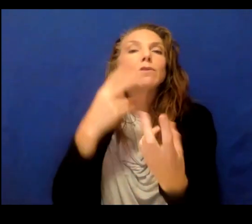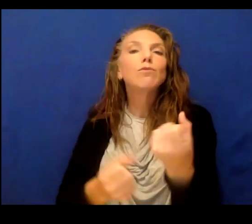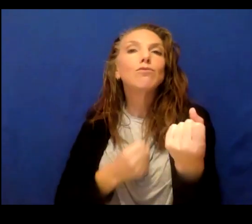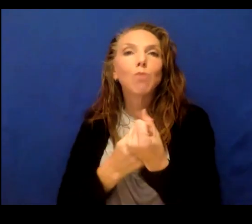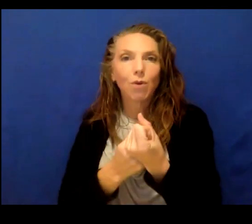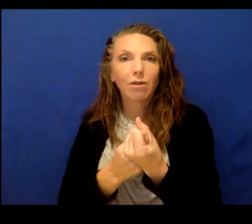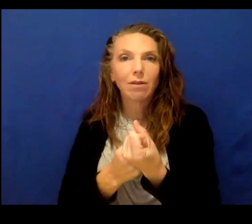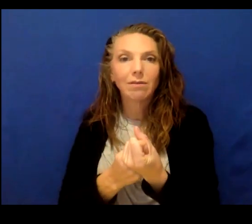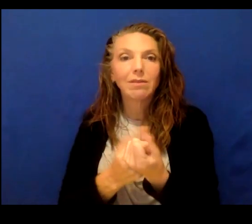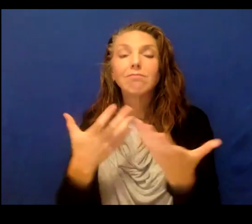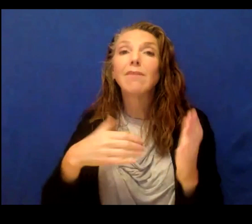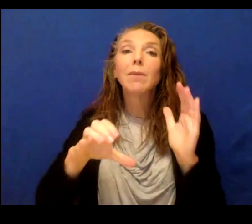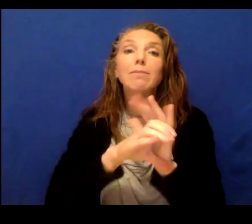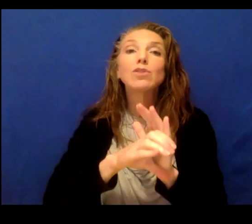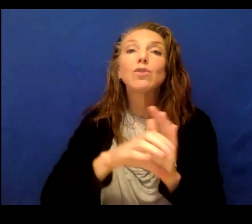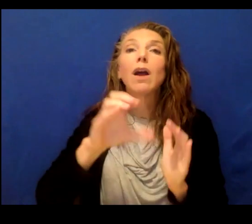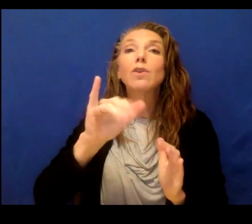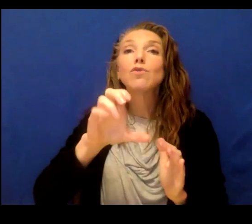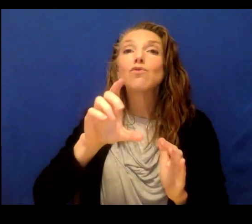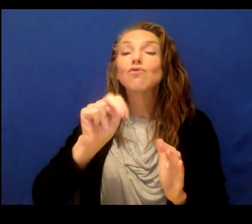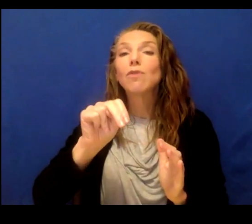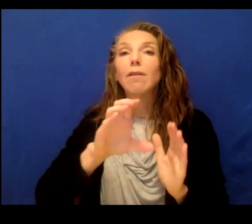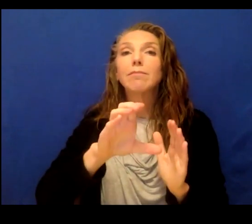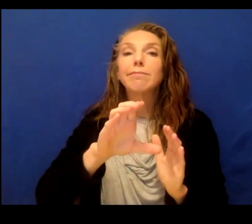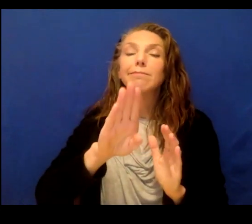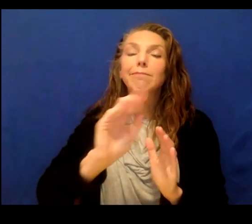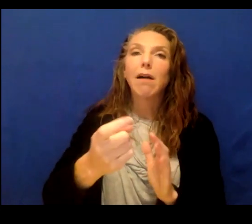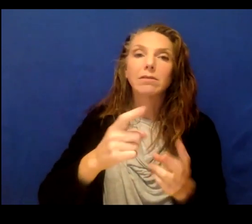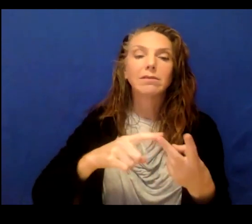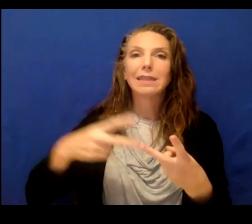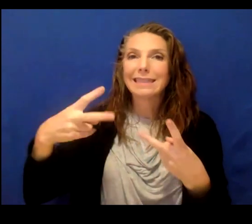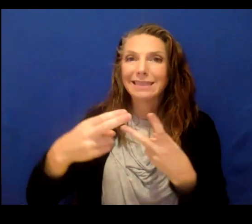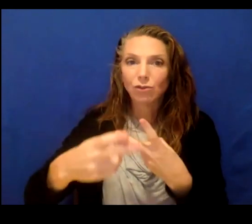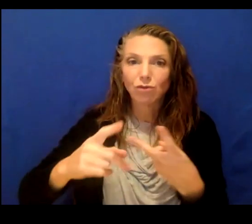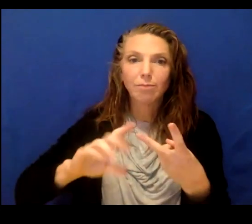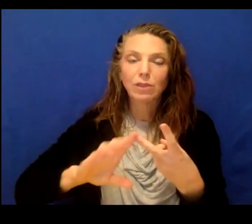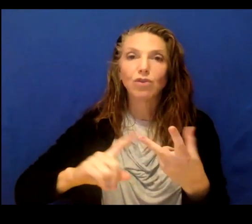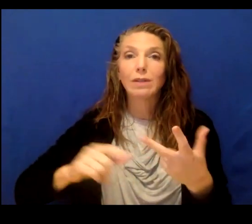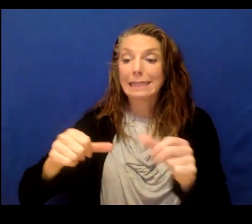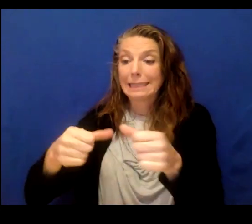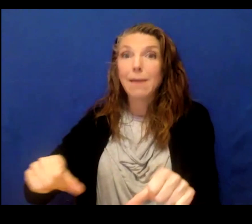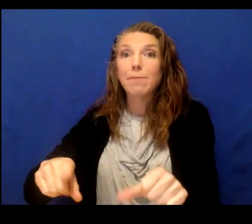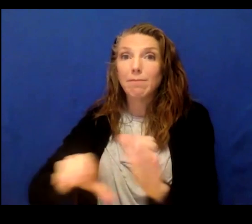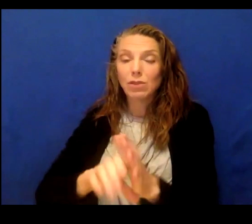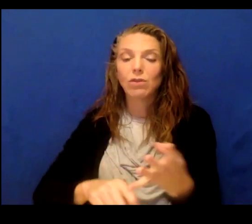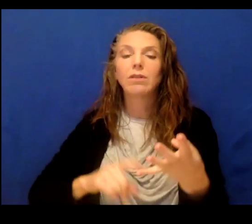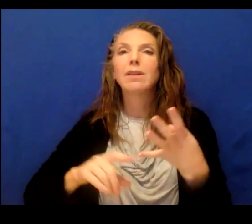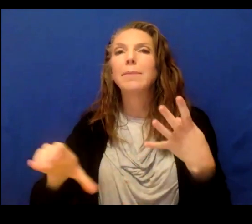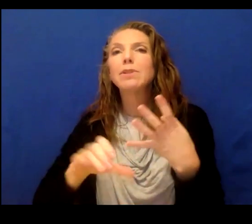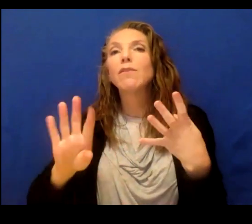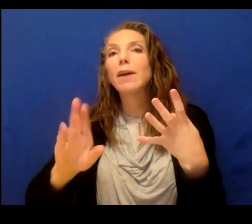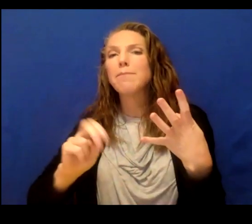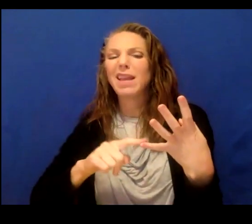here that has a picture of a crayon box, a picture of scissors, a strip of tape so they know to use the tape, and then a picture of the bin